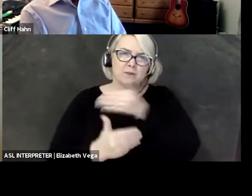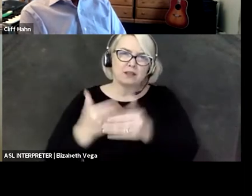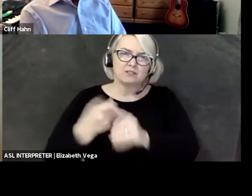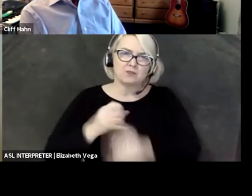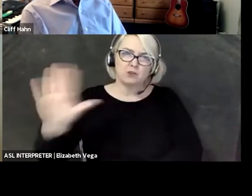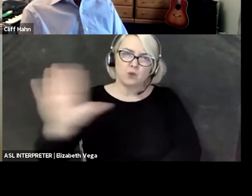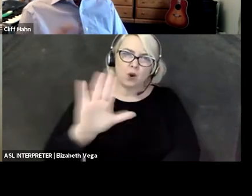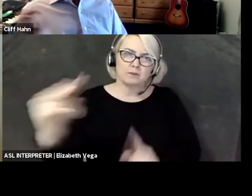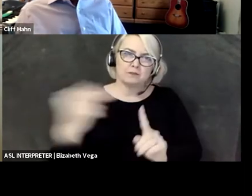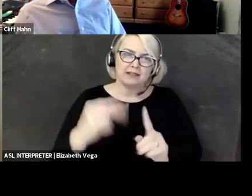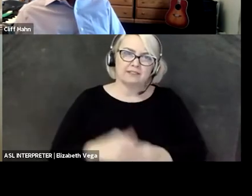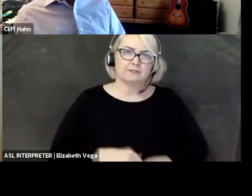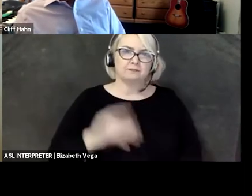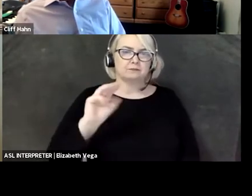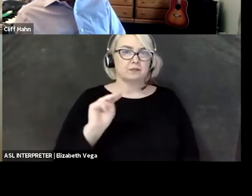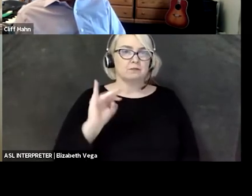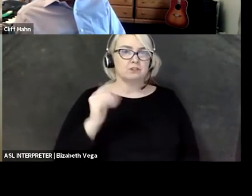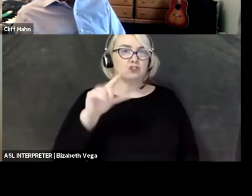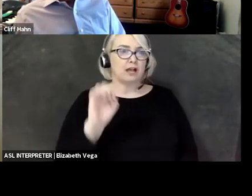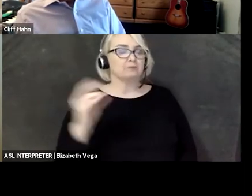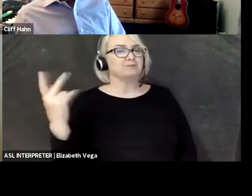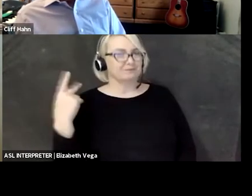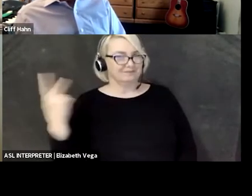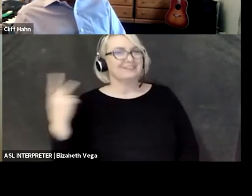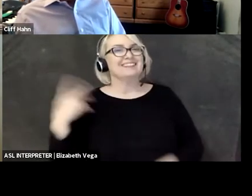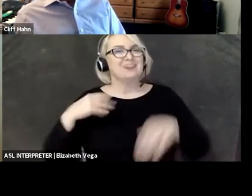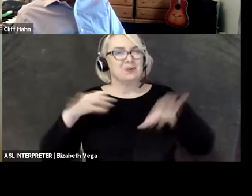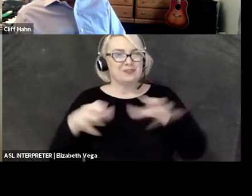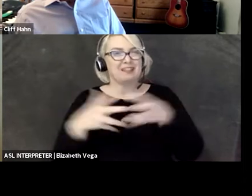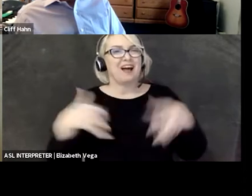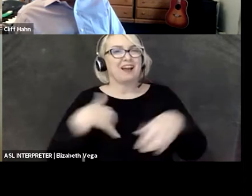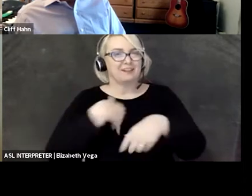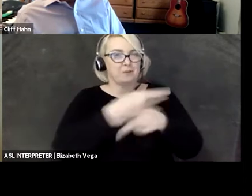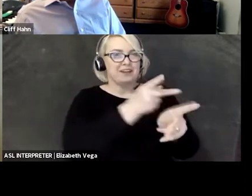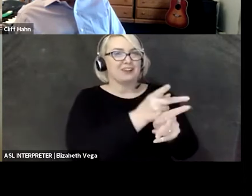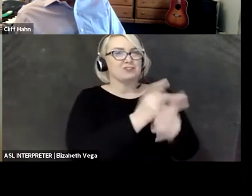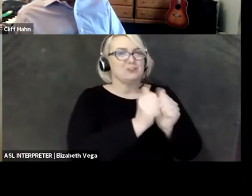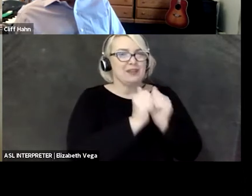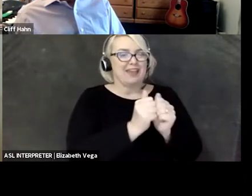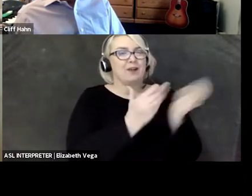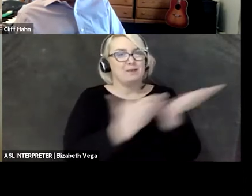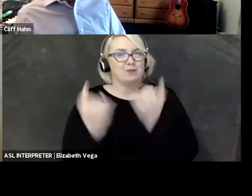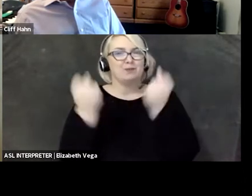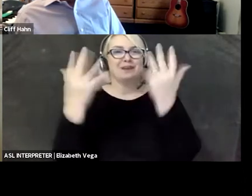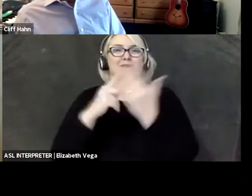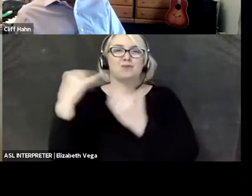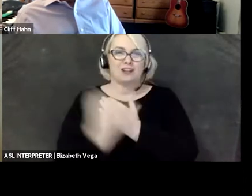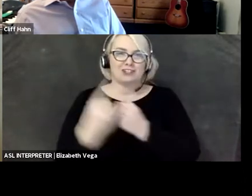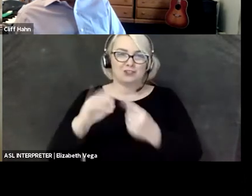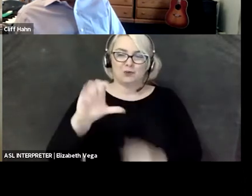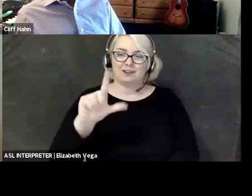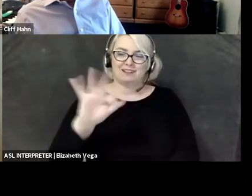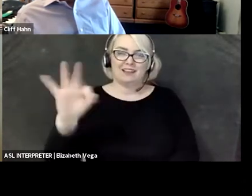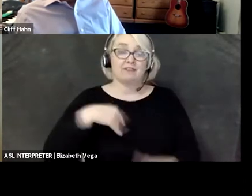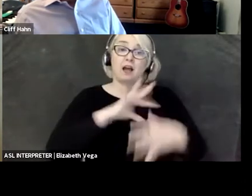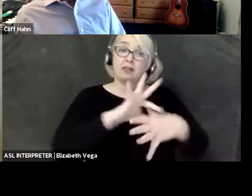In the case, Cliff and I do a lot of production together. I bring a lot of projects to Cliff, and they vary greatly on content. A